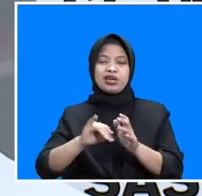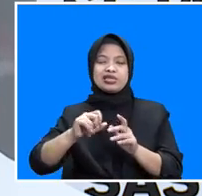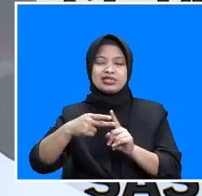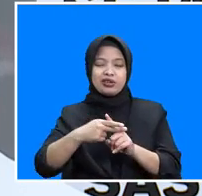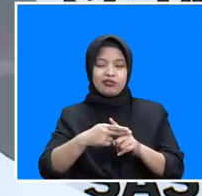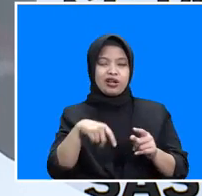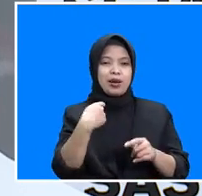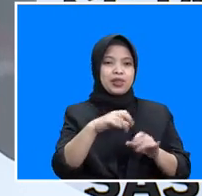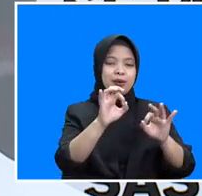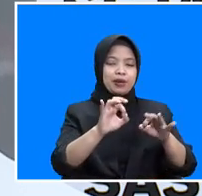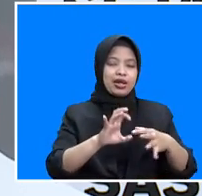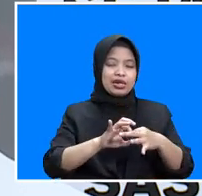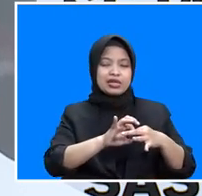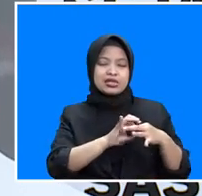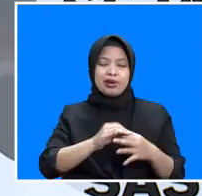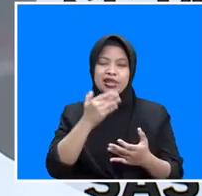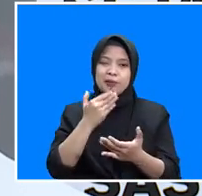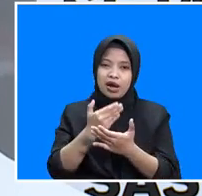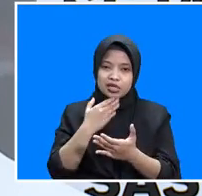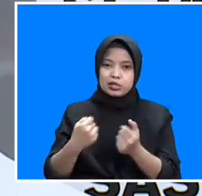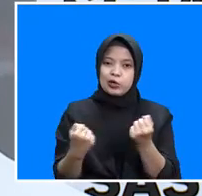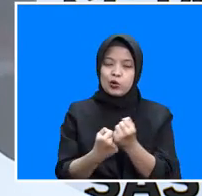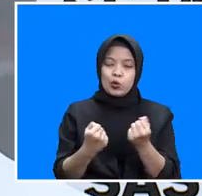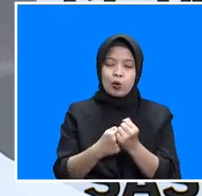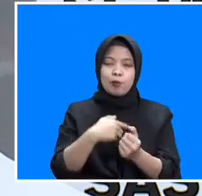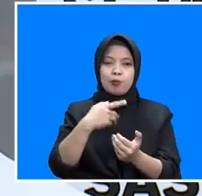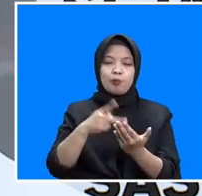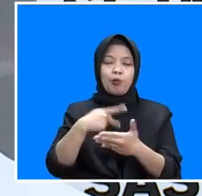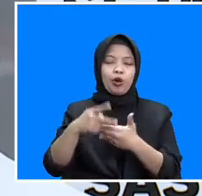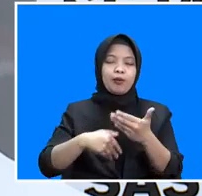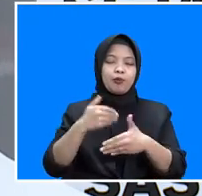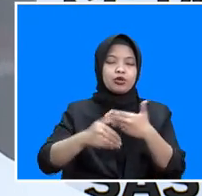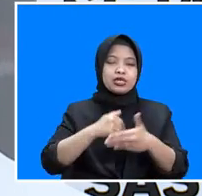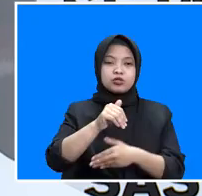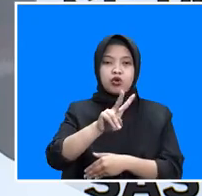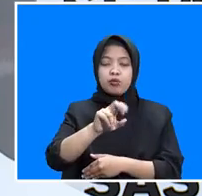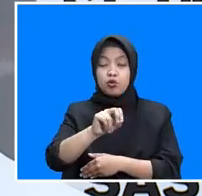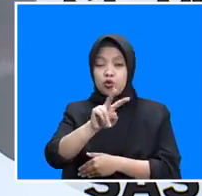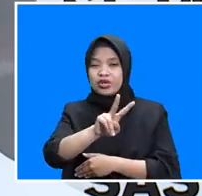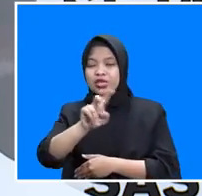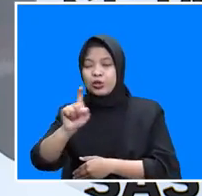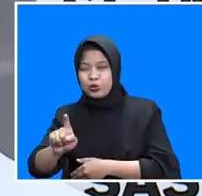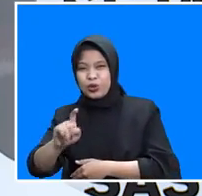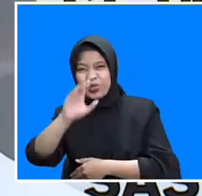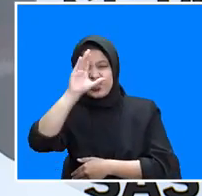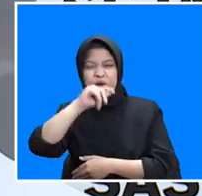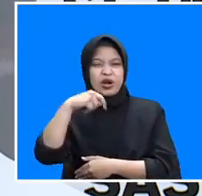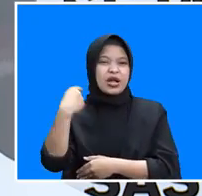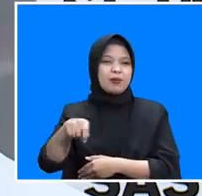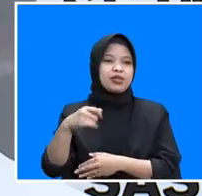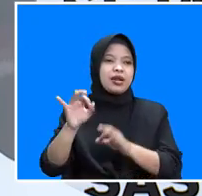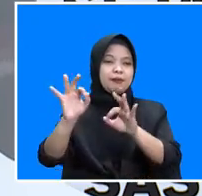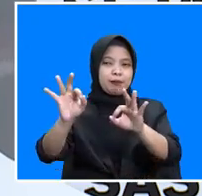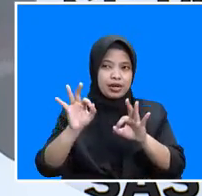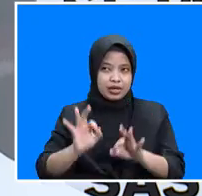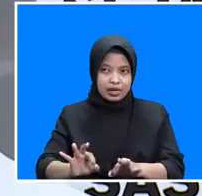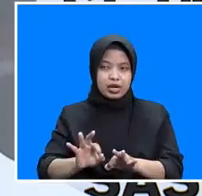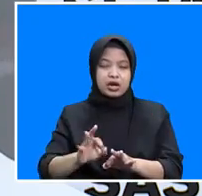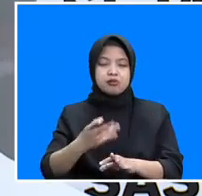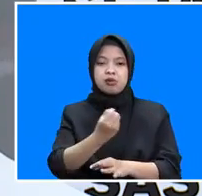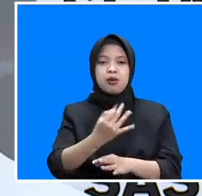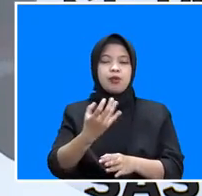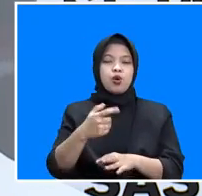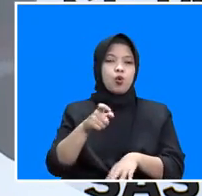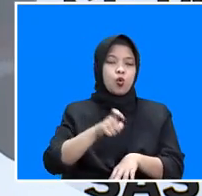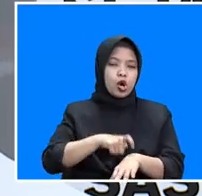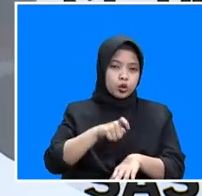century learning. And, you know, we know that the ministry has invested a great deal of time and effort in creating